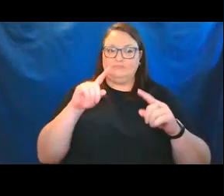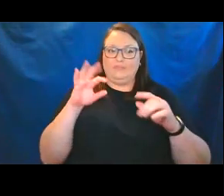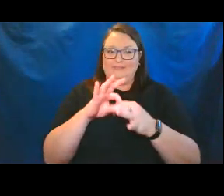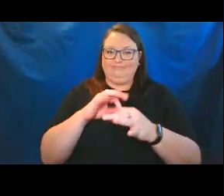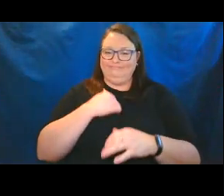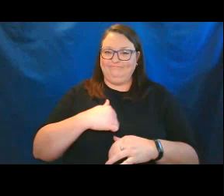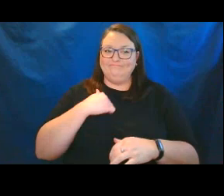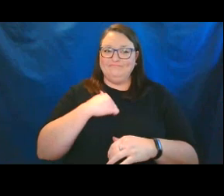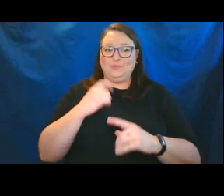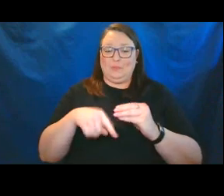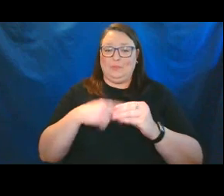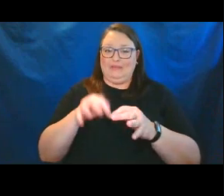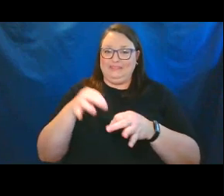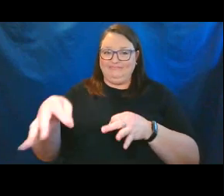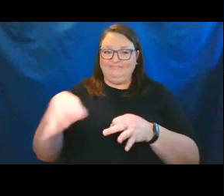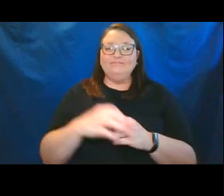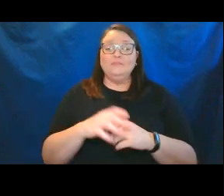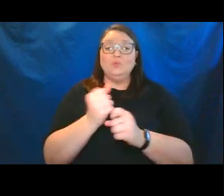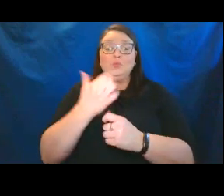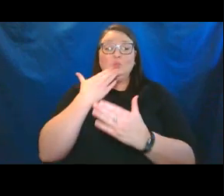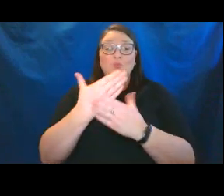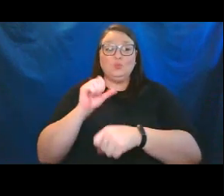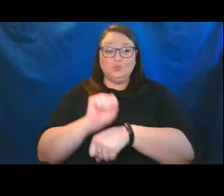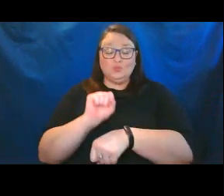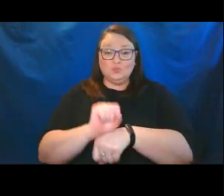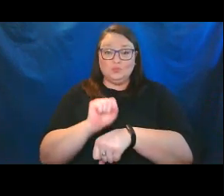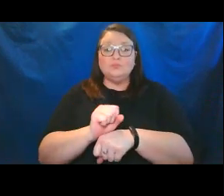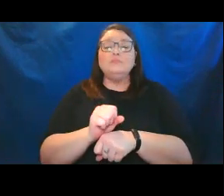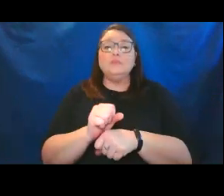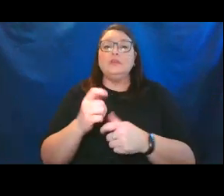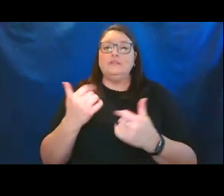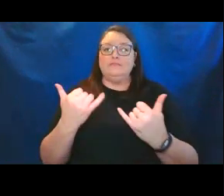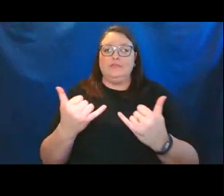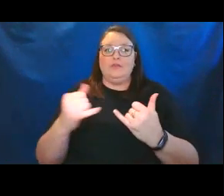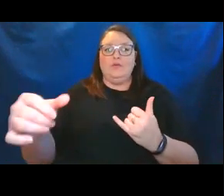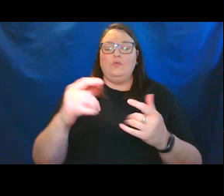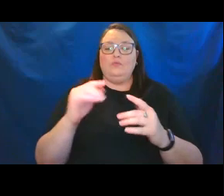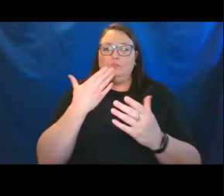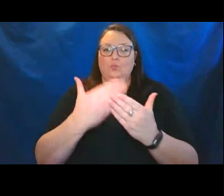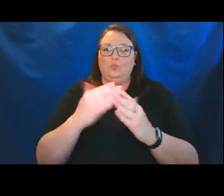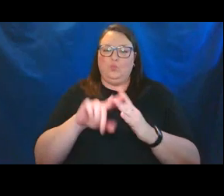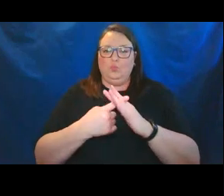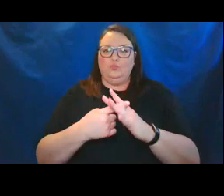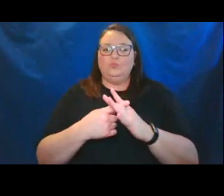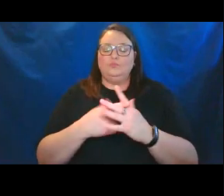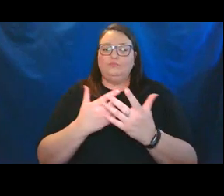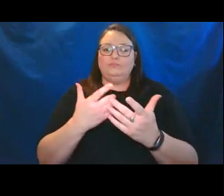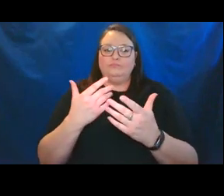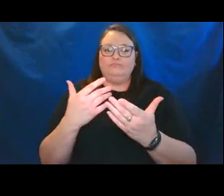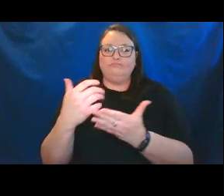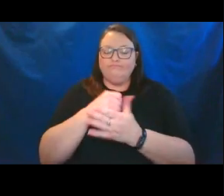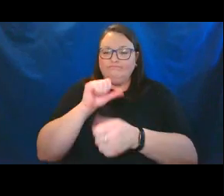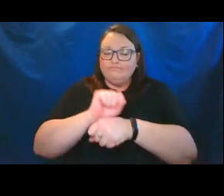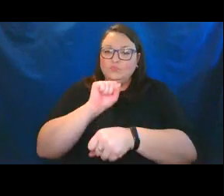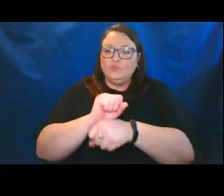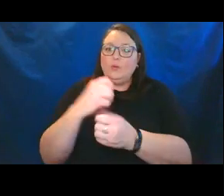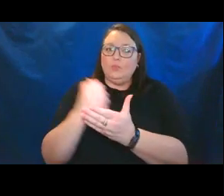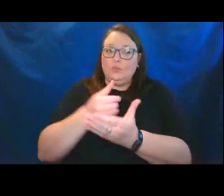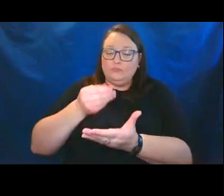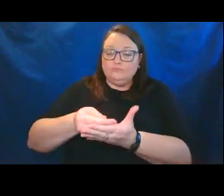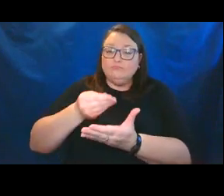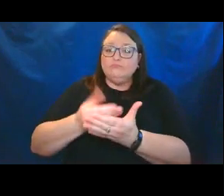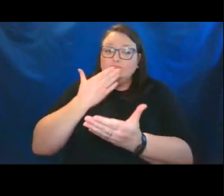They create good jobs and serve as an on-ramp to higher paying jobs with benefits for underserved